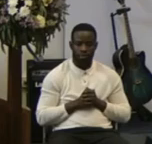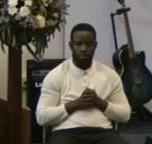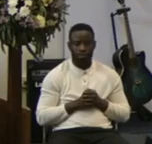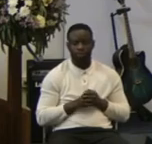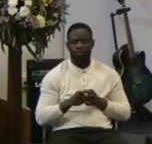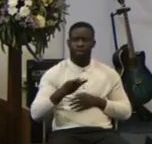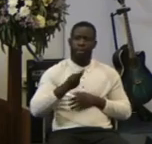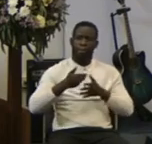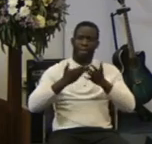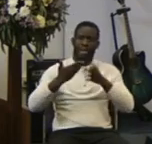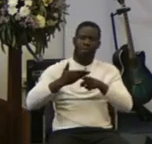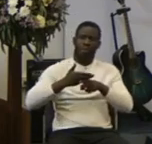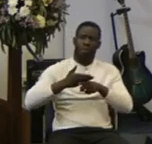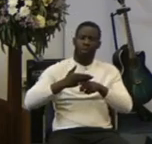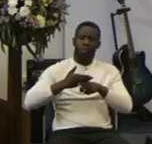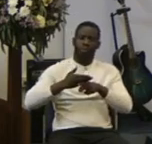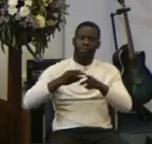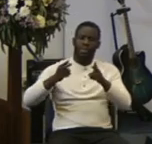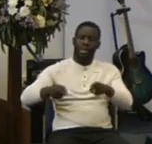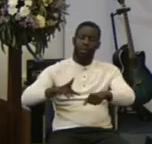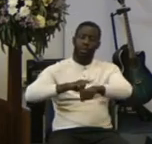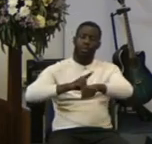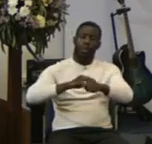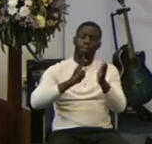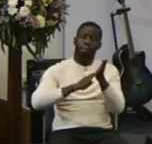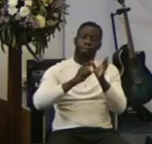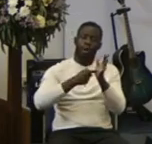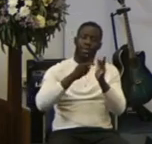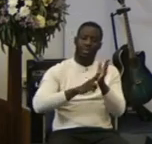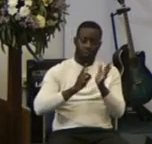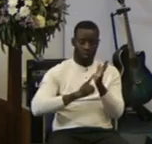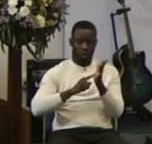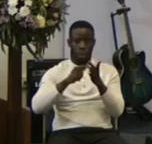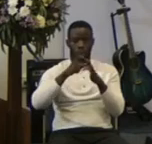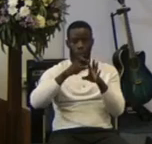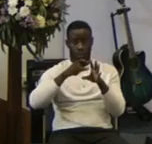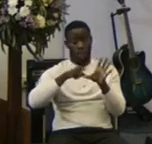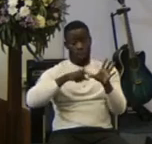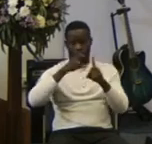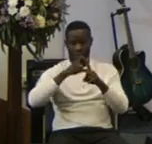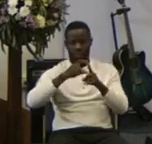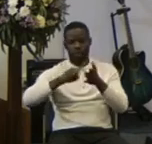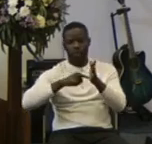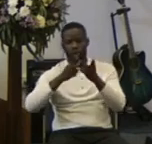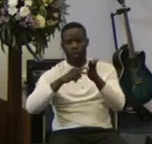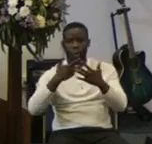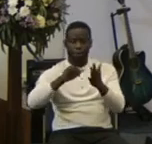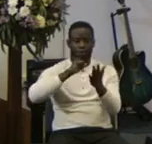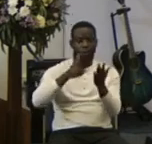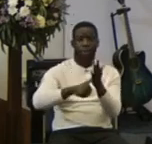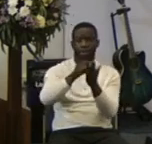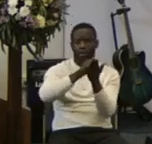A few days before he died, Dr. Martin Lloyd-Jones wrote a note to his wife and daughter.